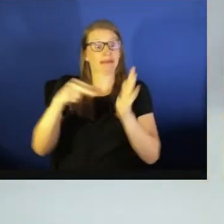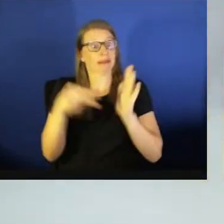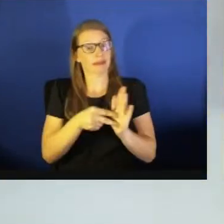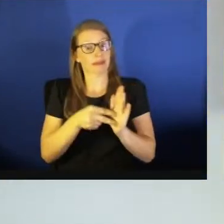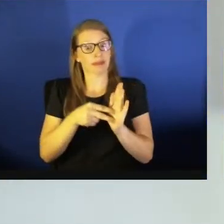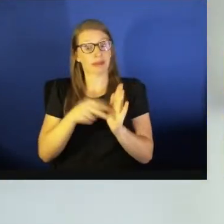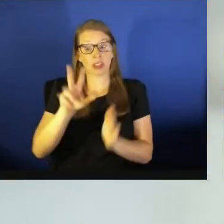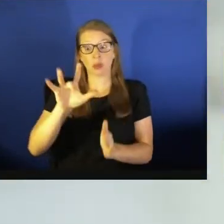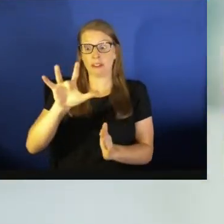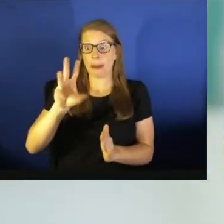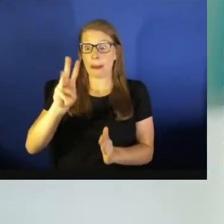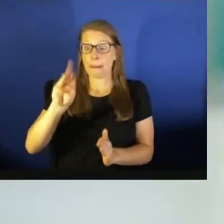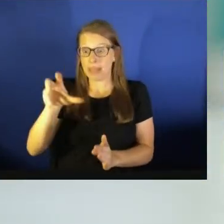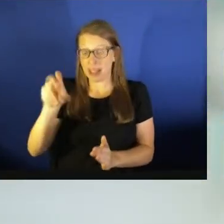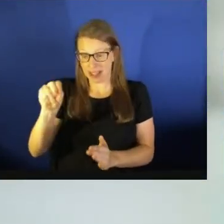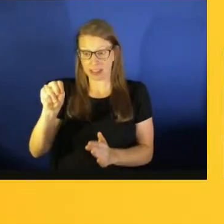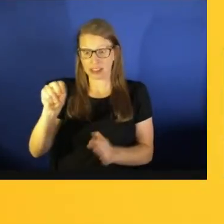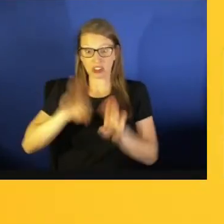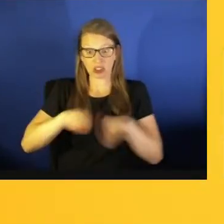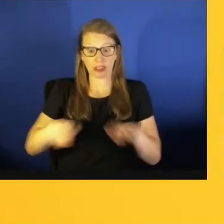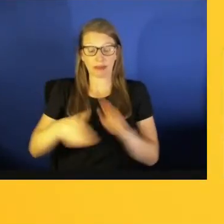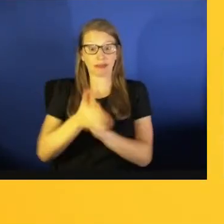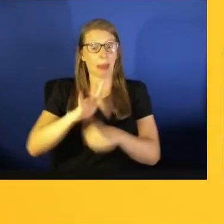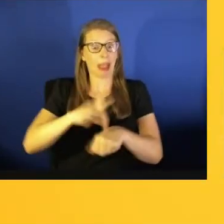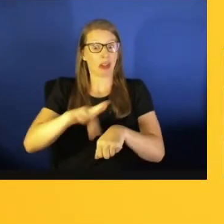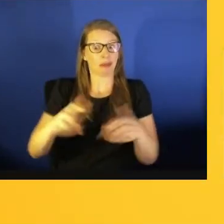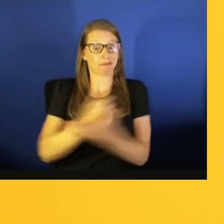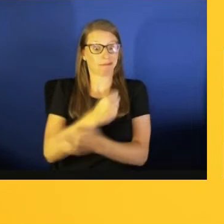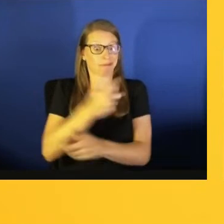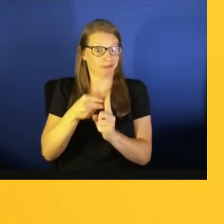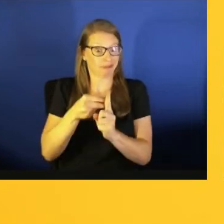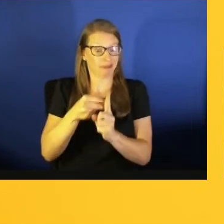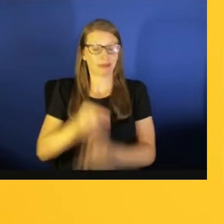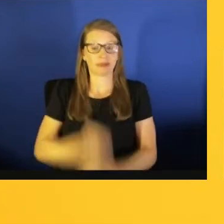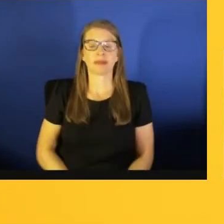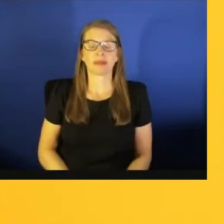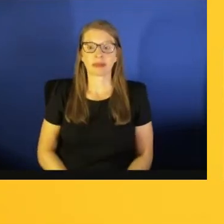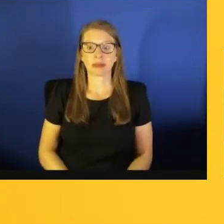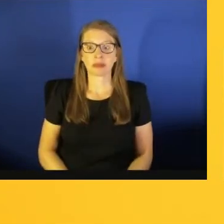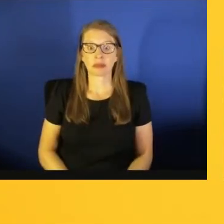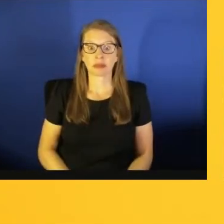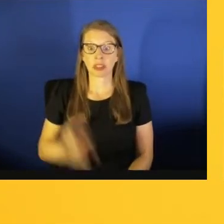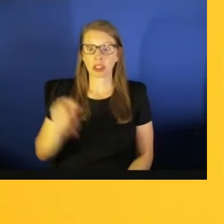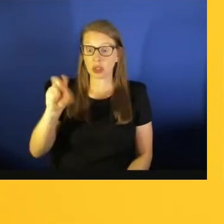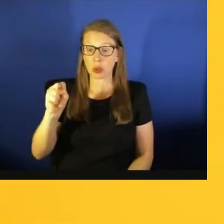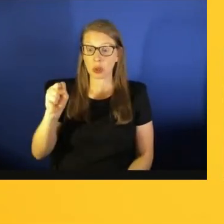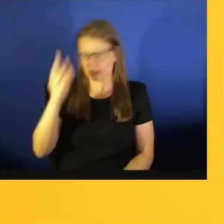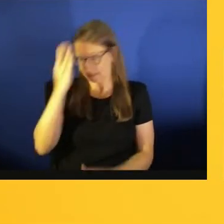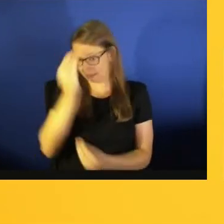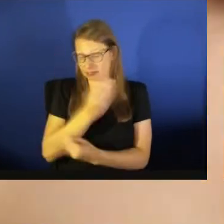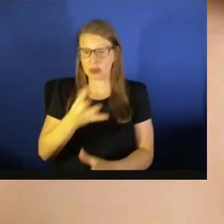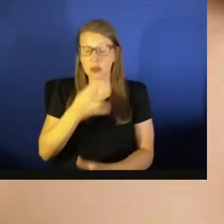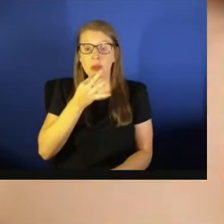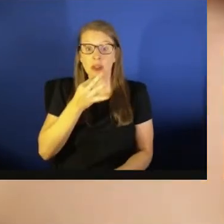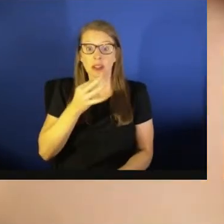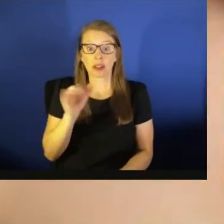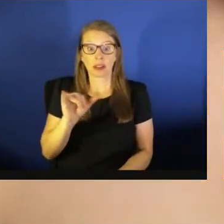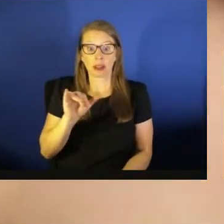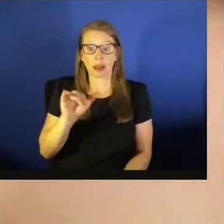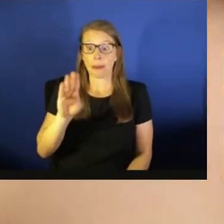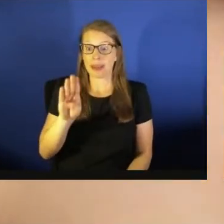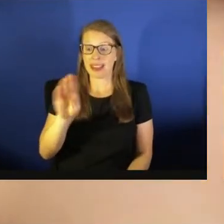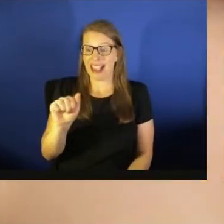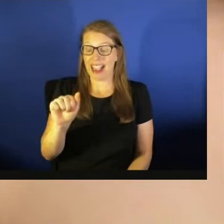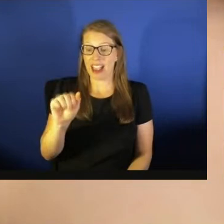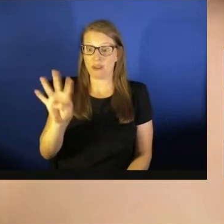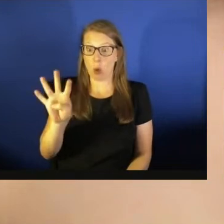American children eligible to get the shot. And the news cannot come soon enough now because variants like BA4 and